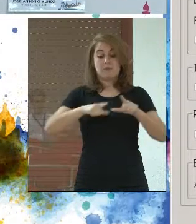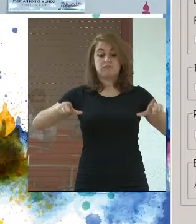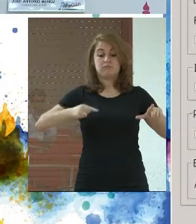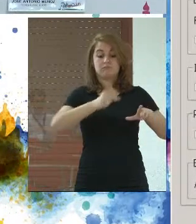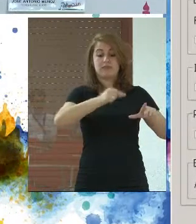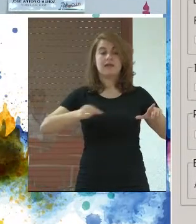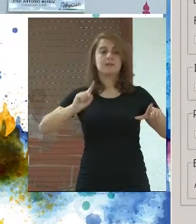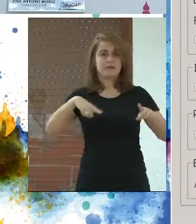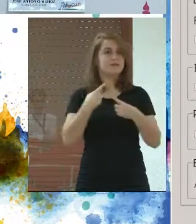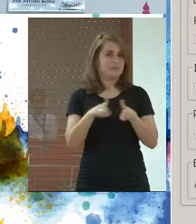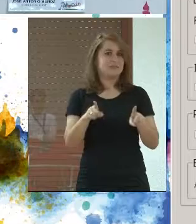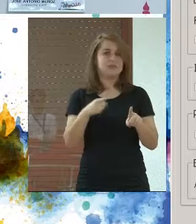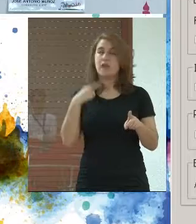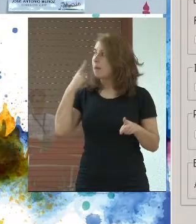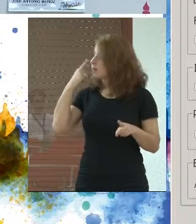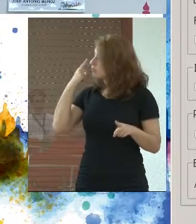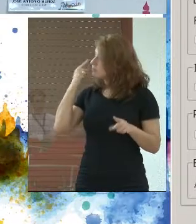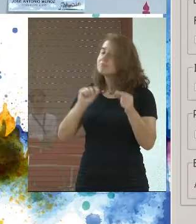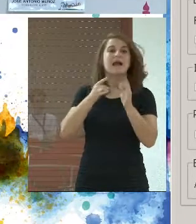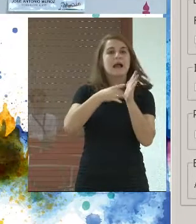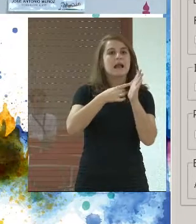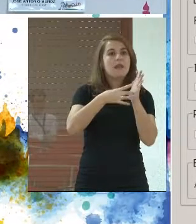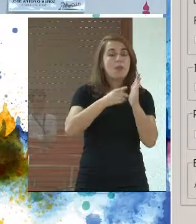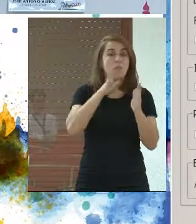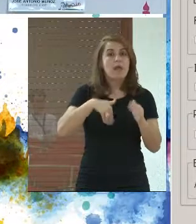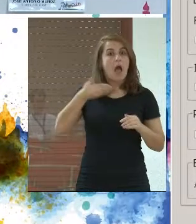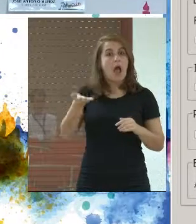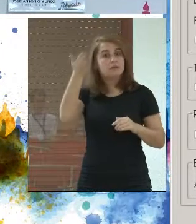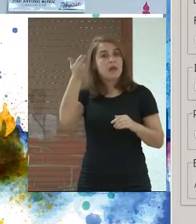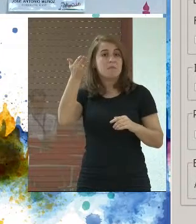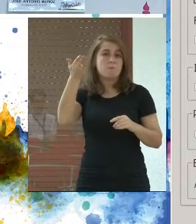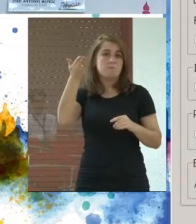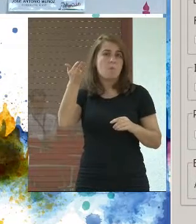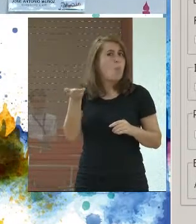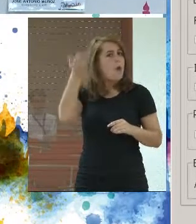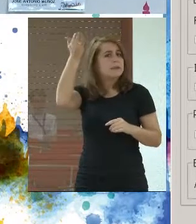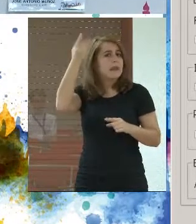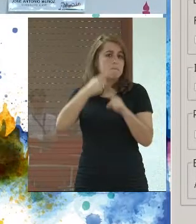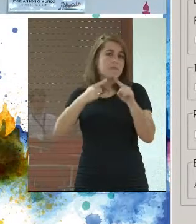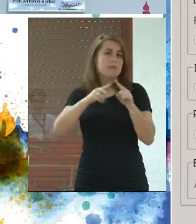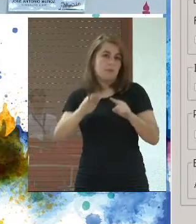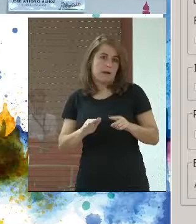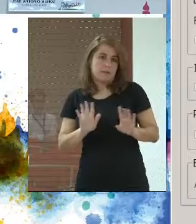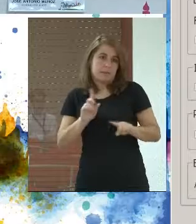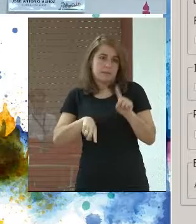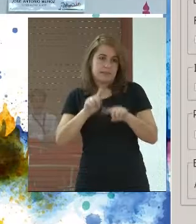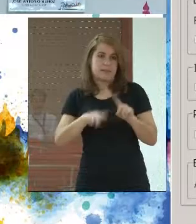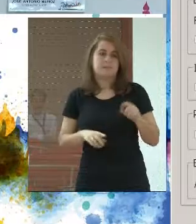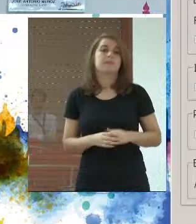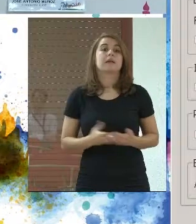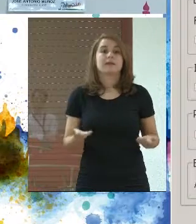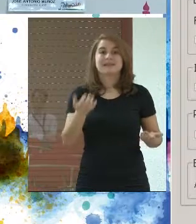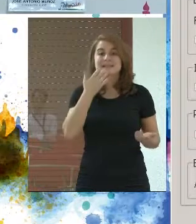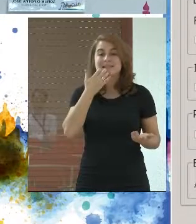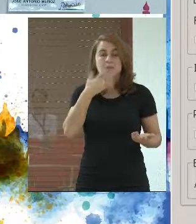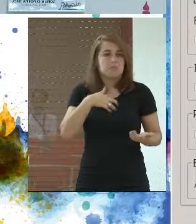also the size of the map. And I can choose a very high resolution, mid